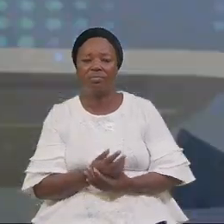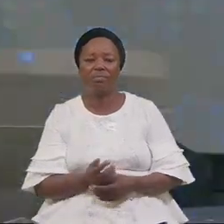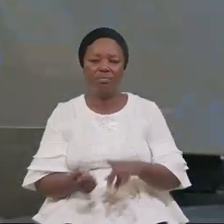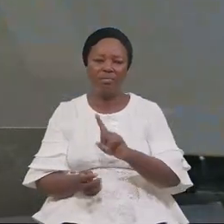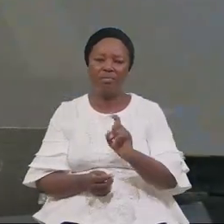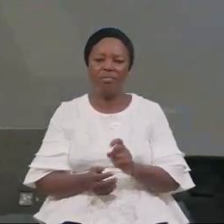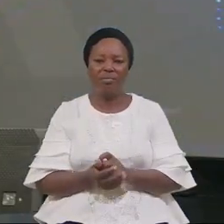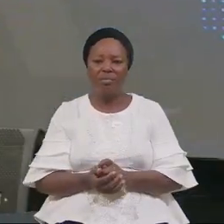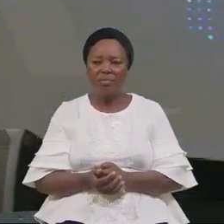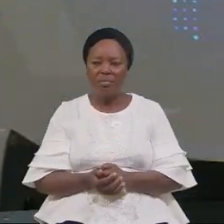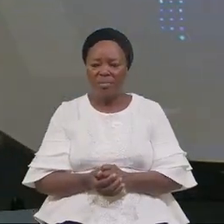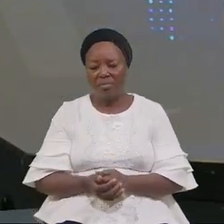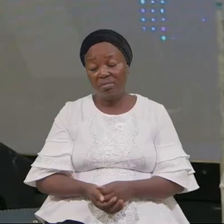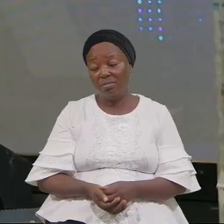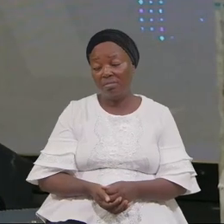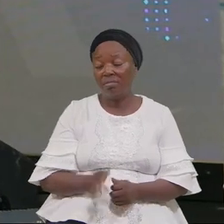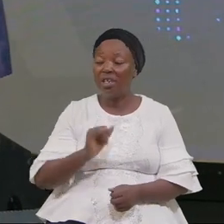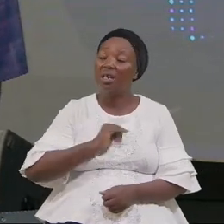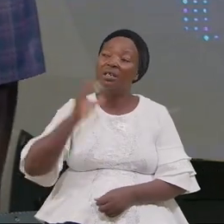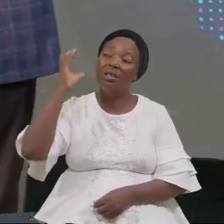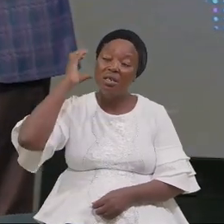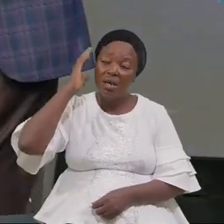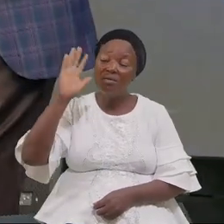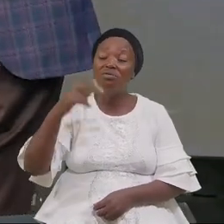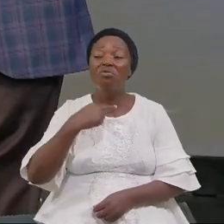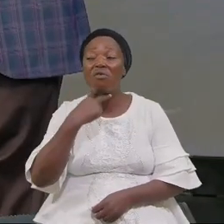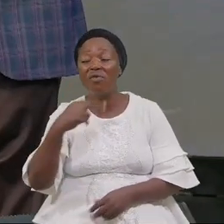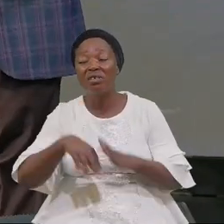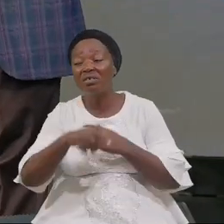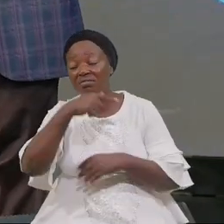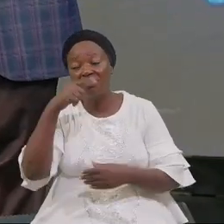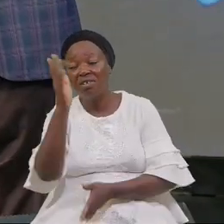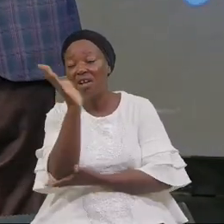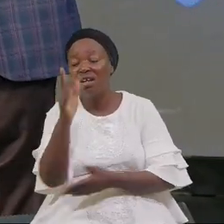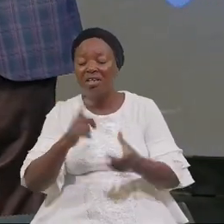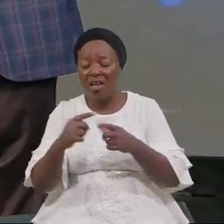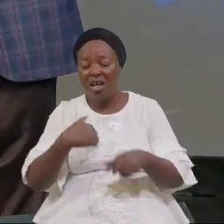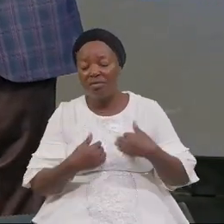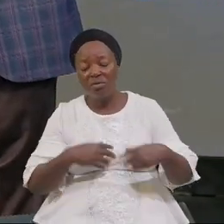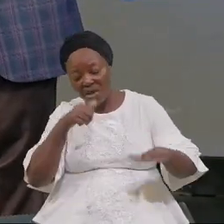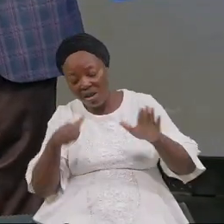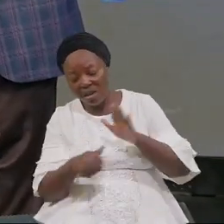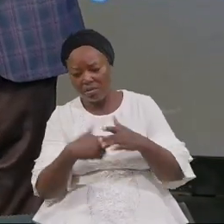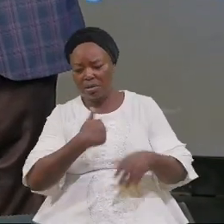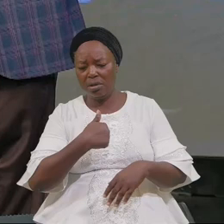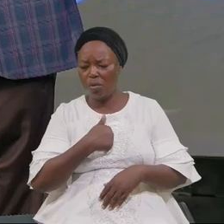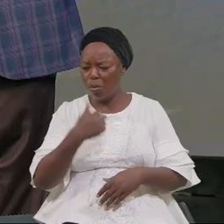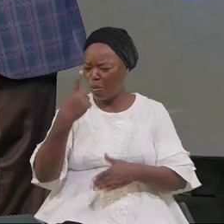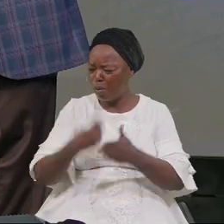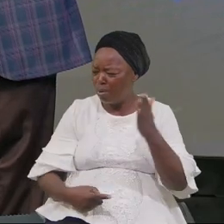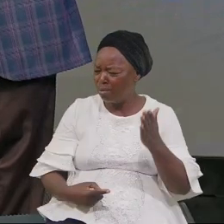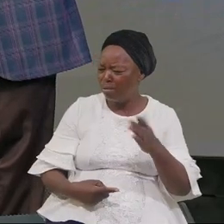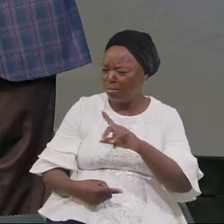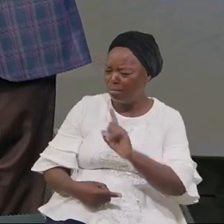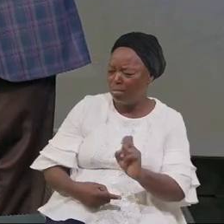I heard your voice in the garden, and I had to hide myself. What? What have